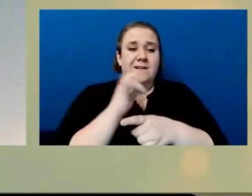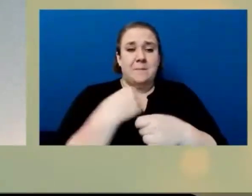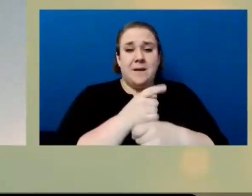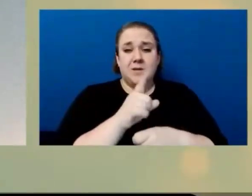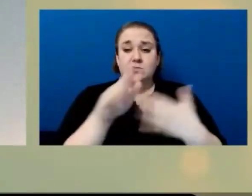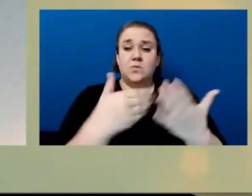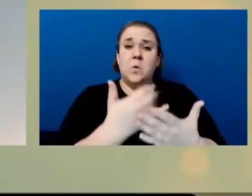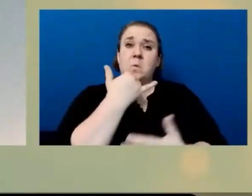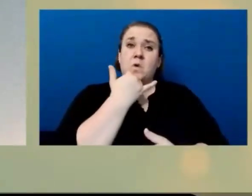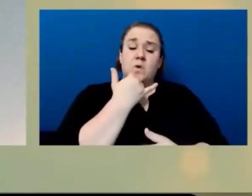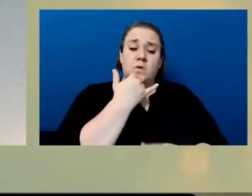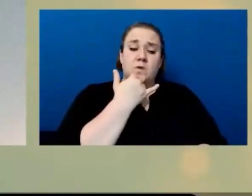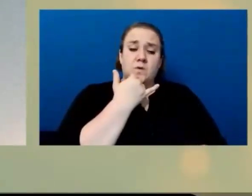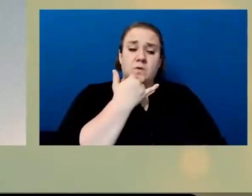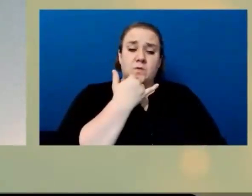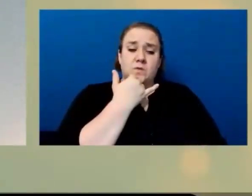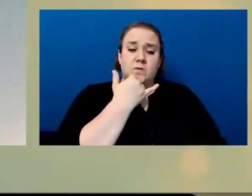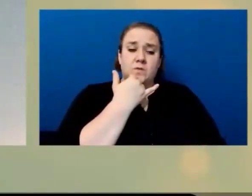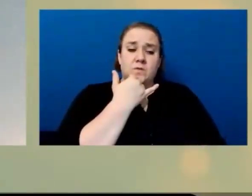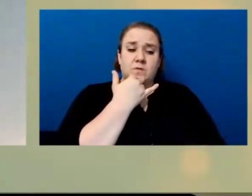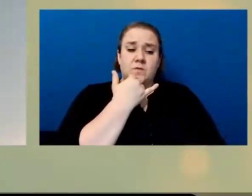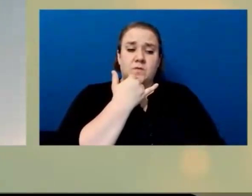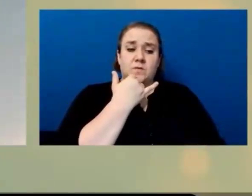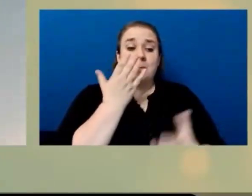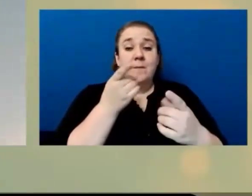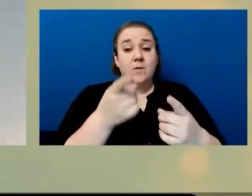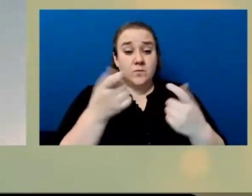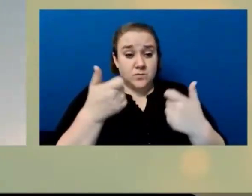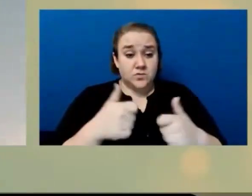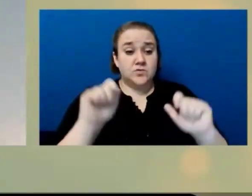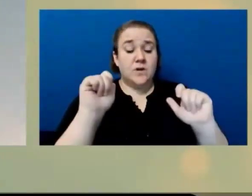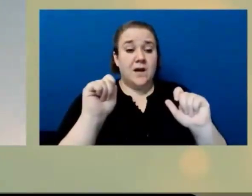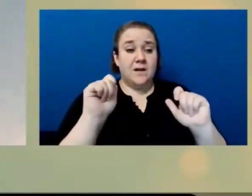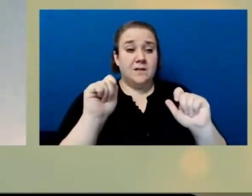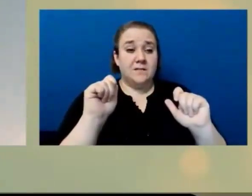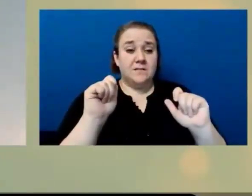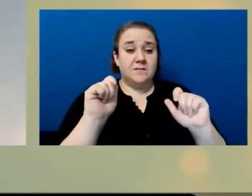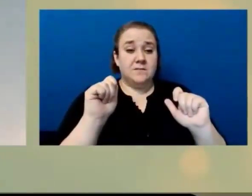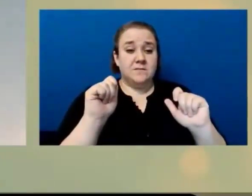growing, because nobody ever taught you how to mend.